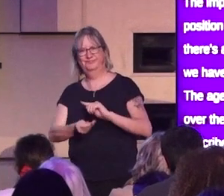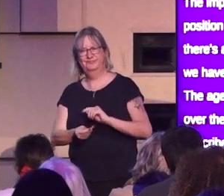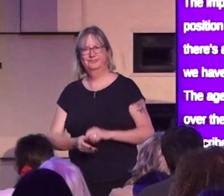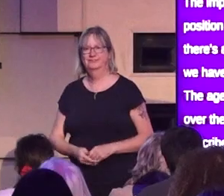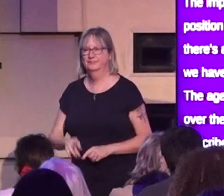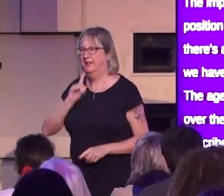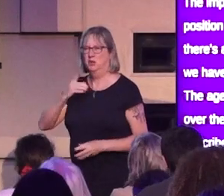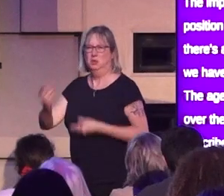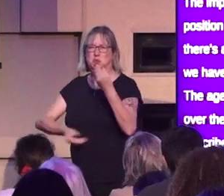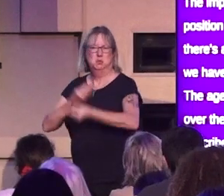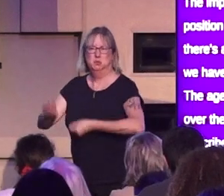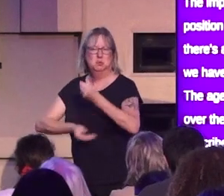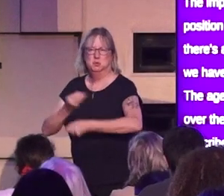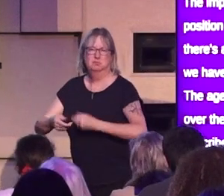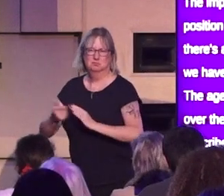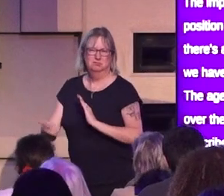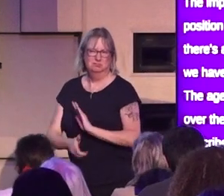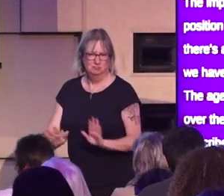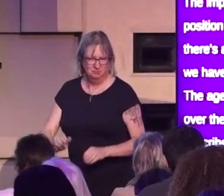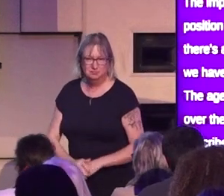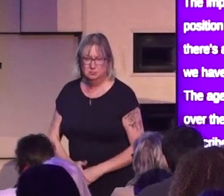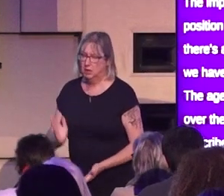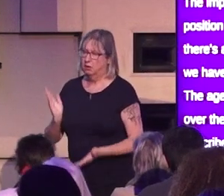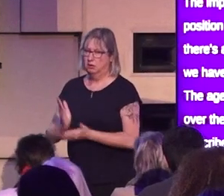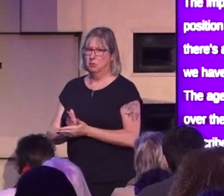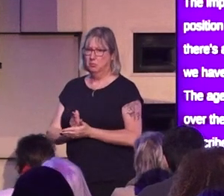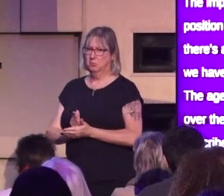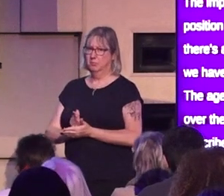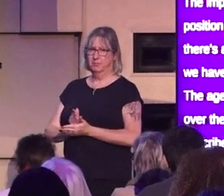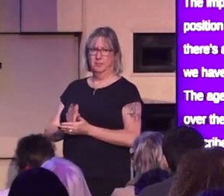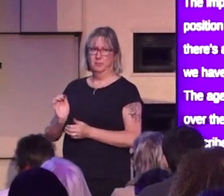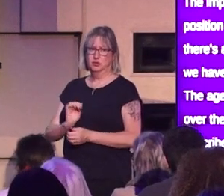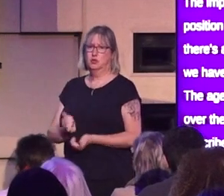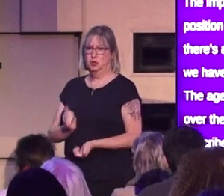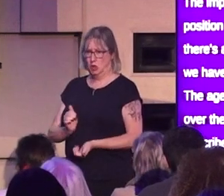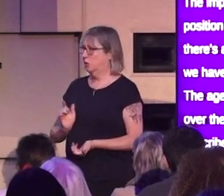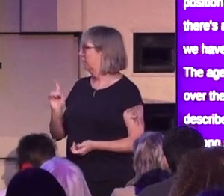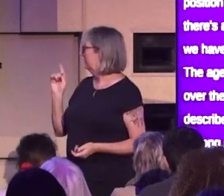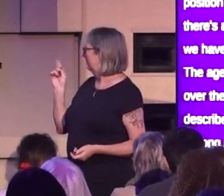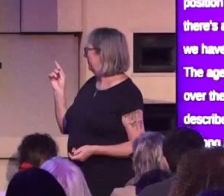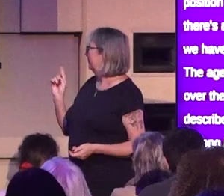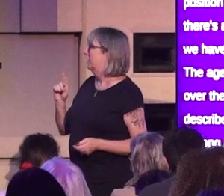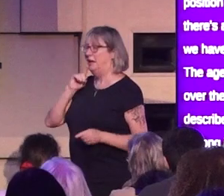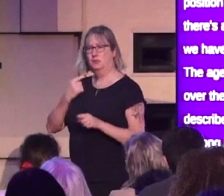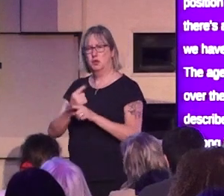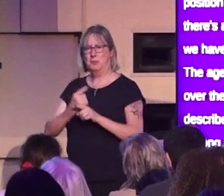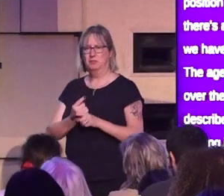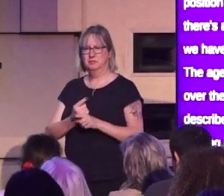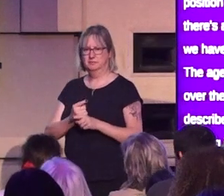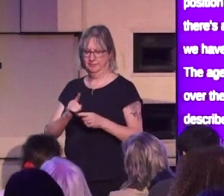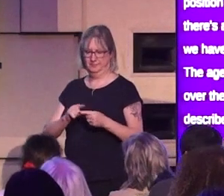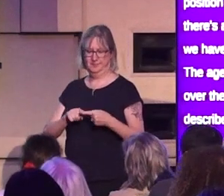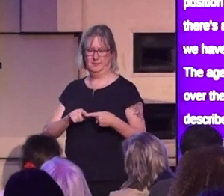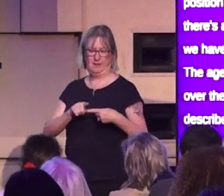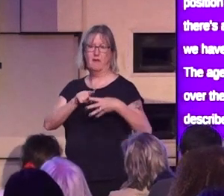go into too much more detail. But it is important to note that we describe the severity of hearing loss: